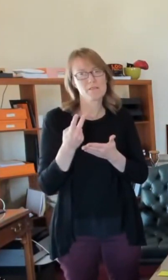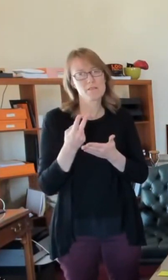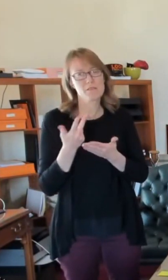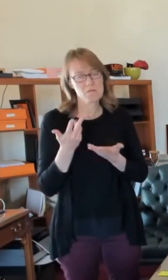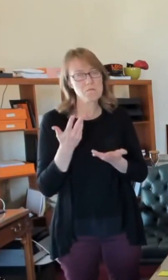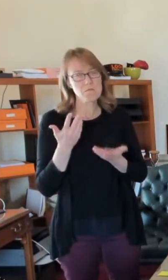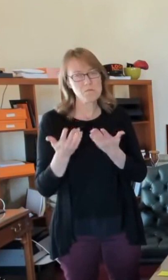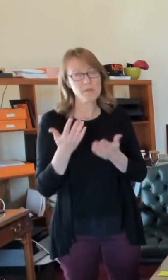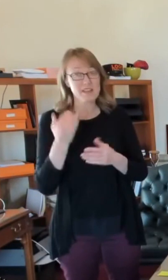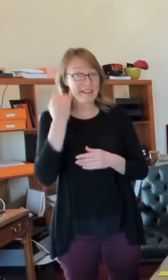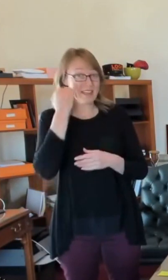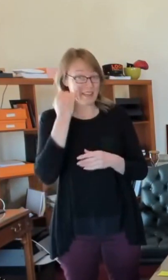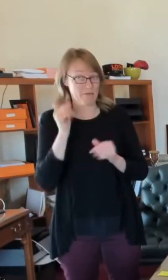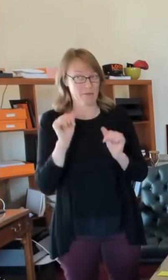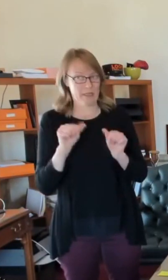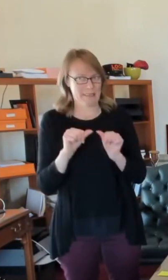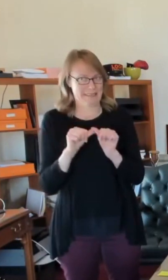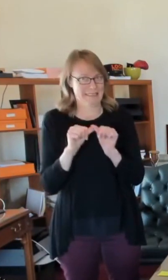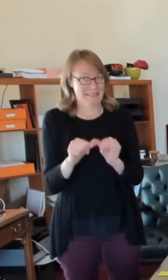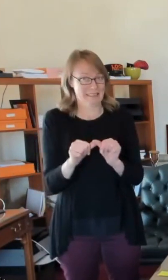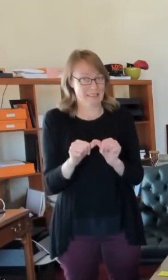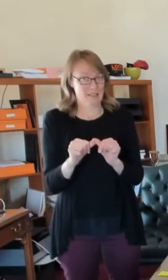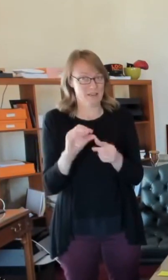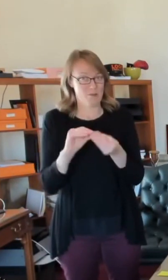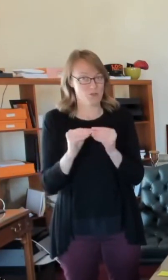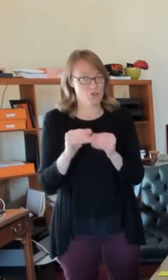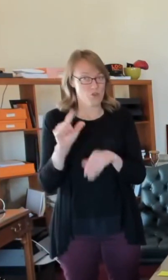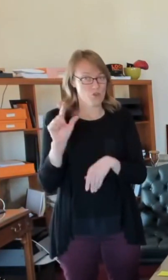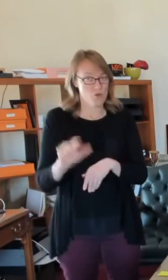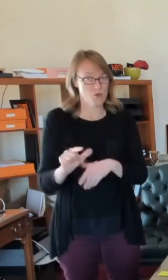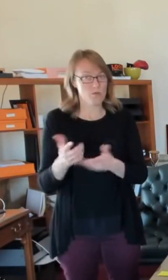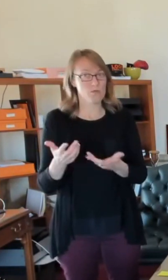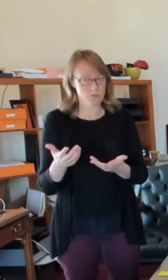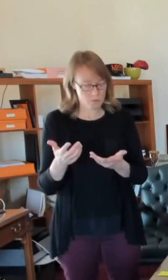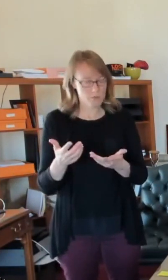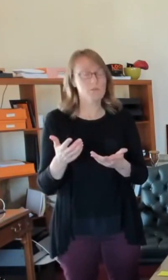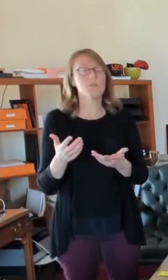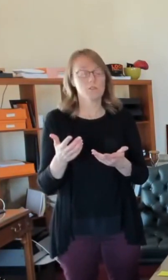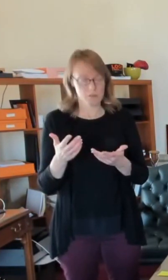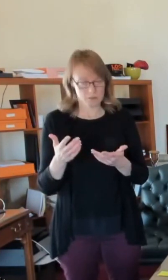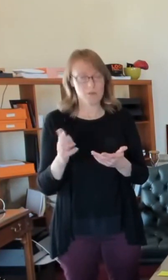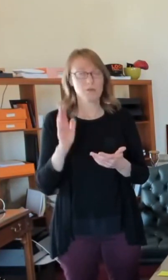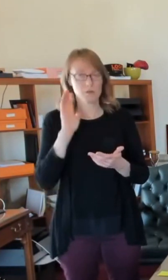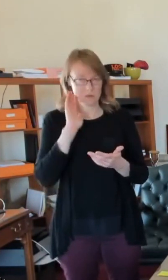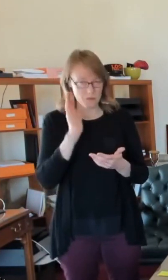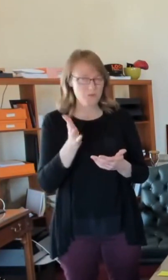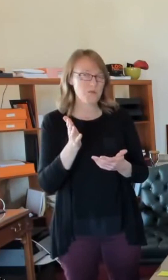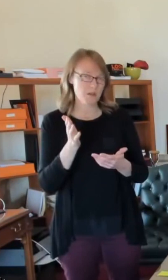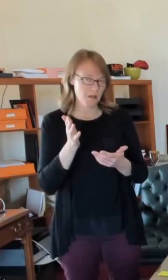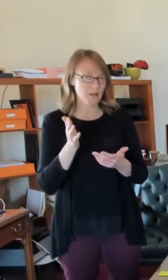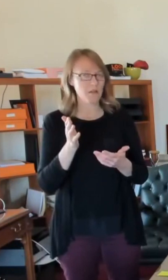we can sustain that, then I think you can expect to see some